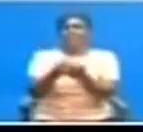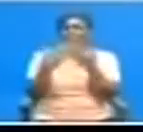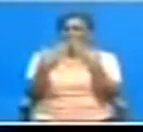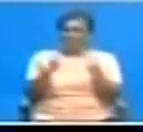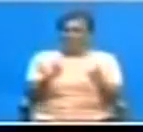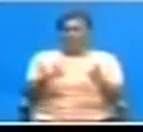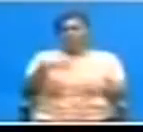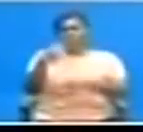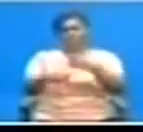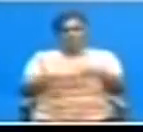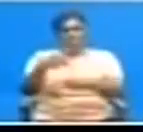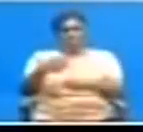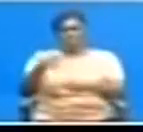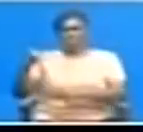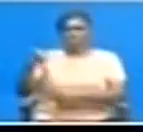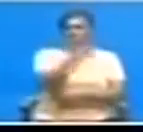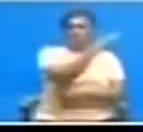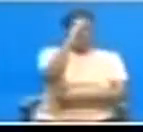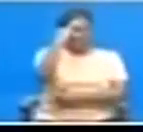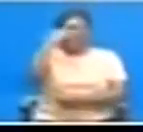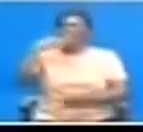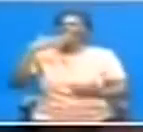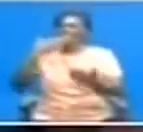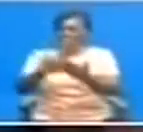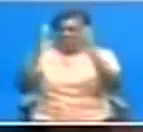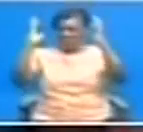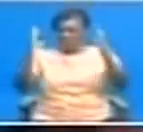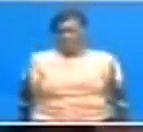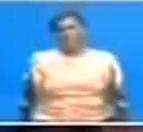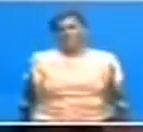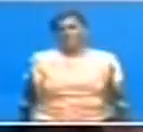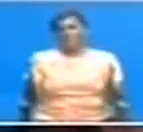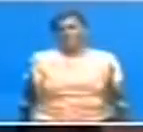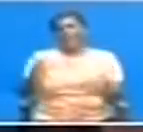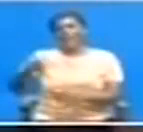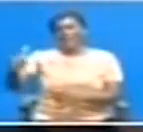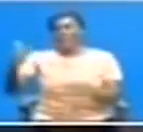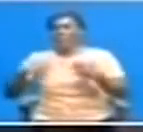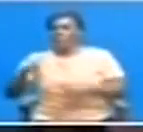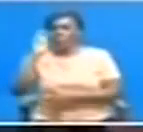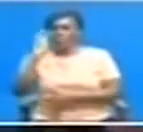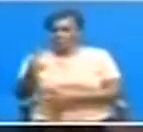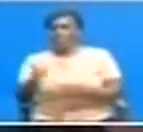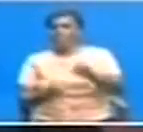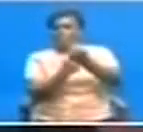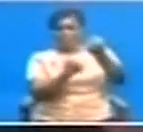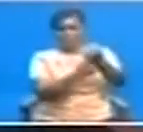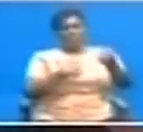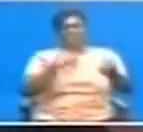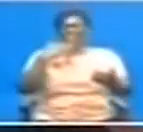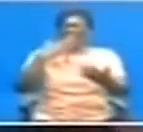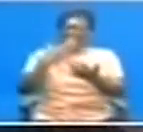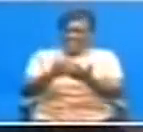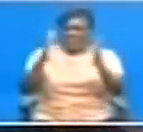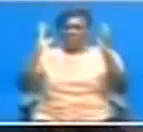are still going to India. Thank you for my fellow Kenyans and the rest, whoever was watching this and supported me. I say